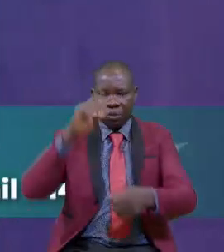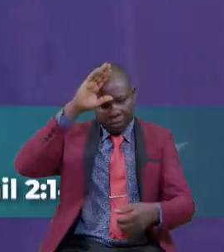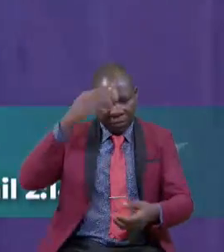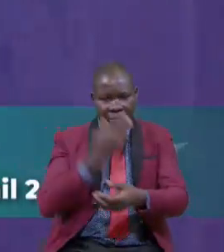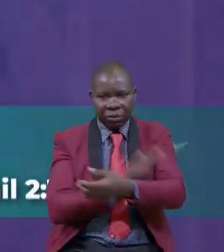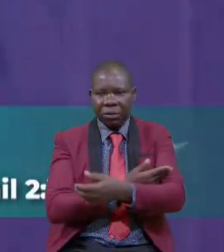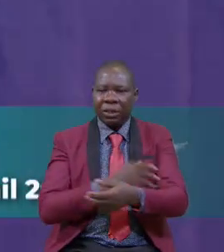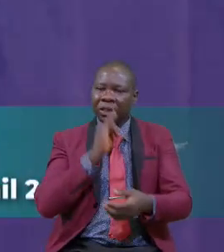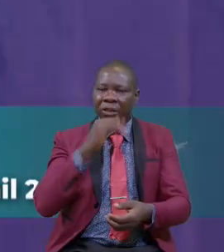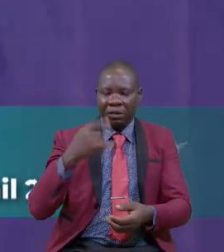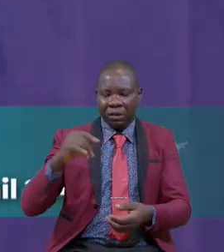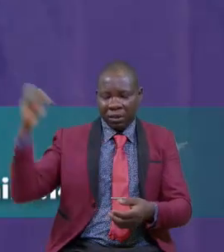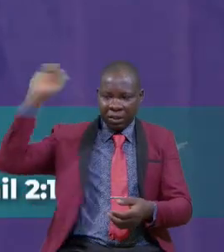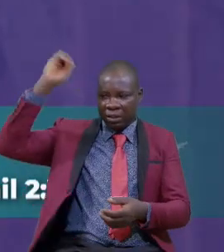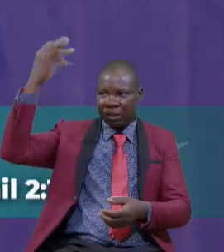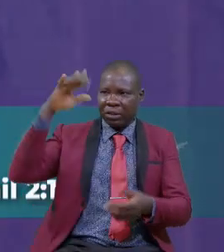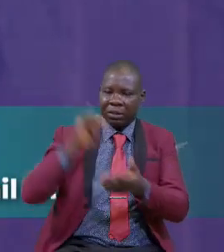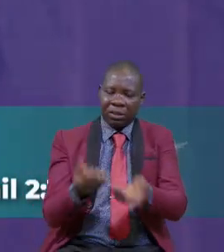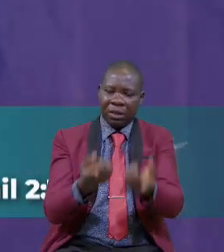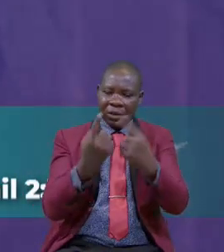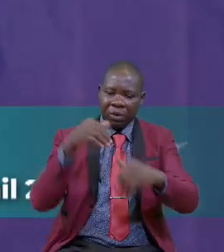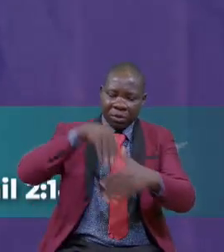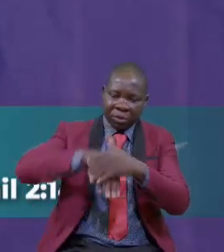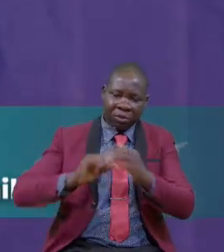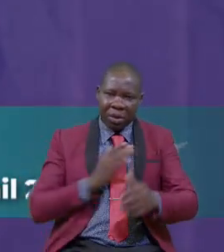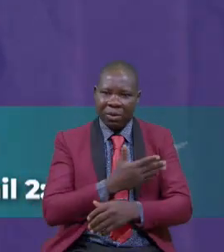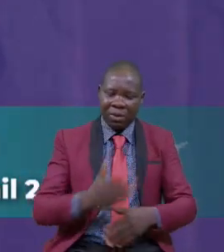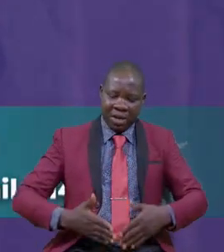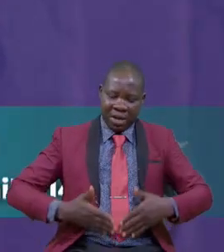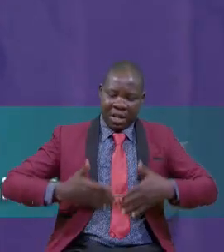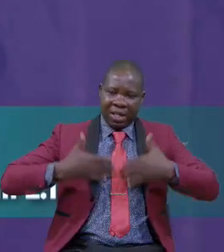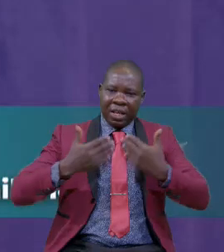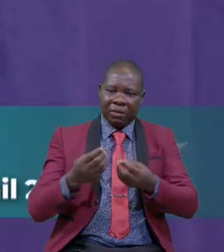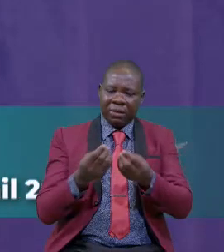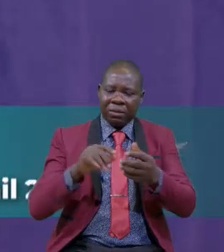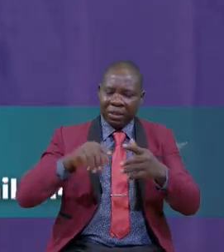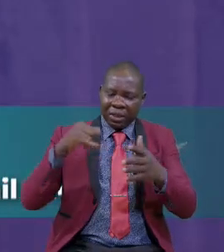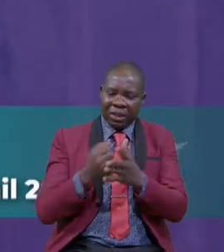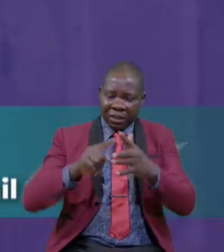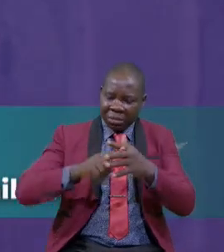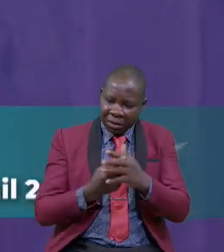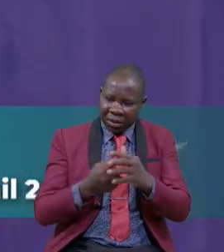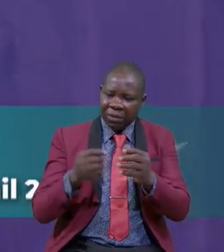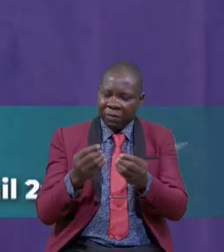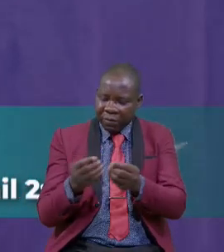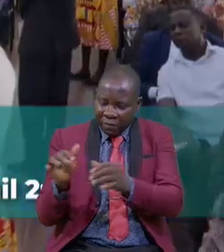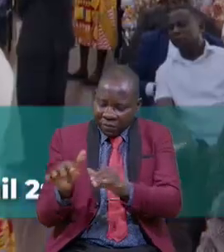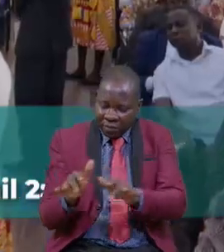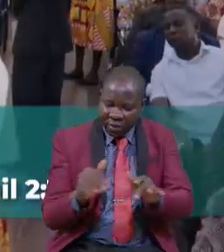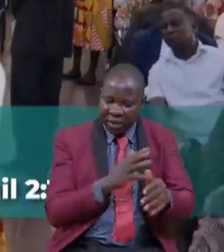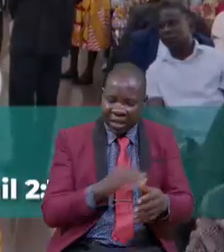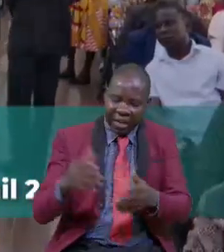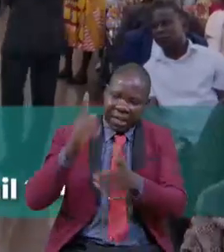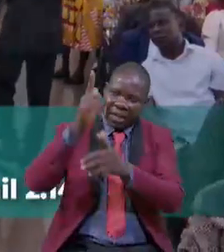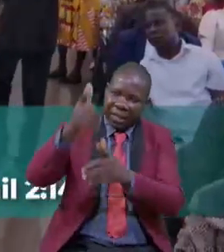beginning, gently flowing, and later and later and later, and grace will never stop in your life.